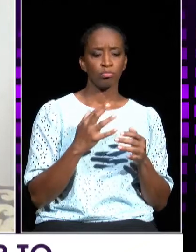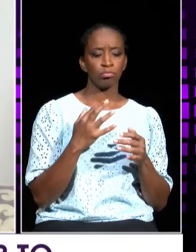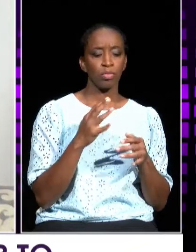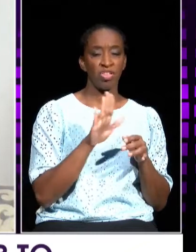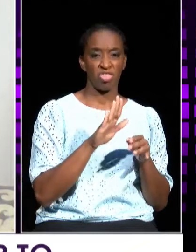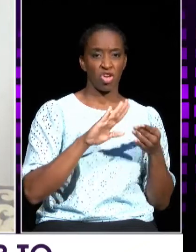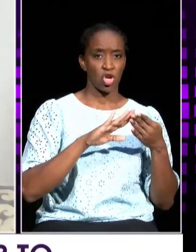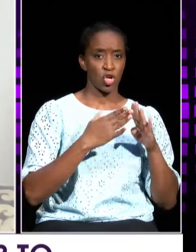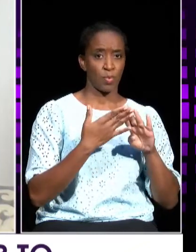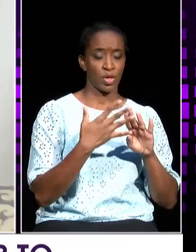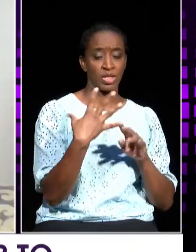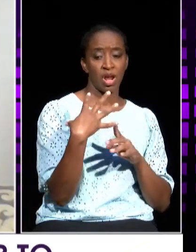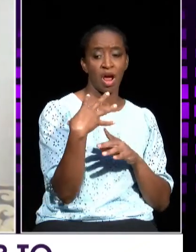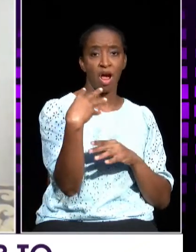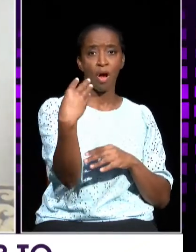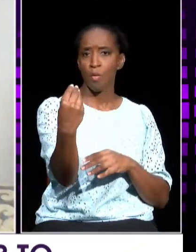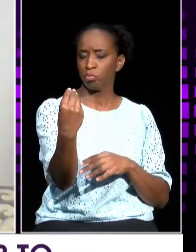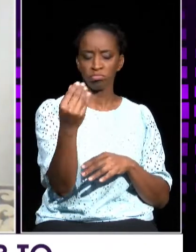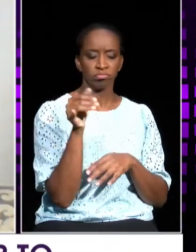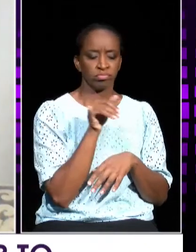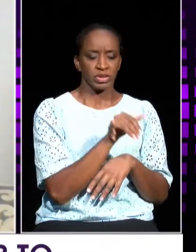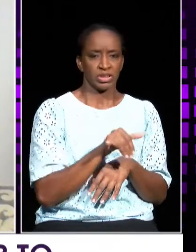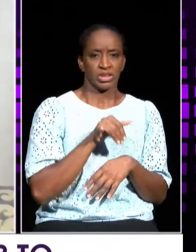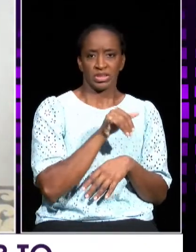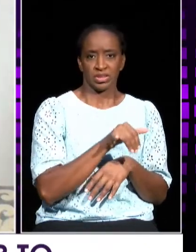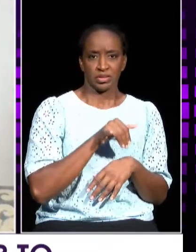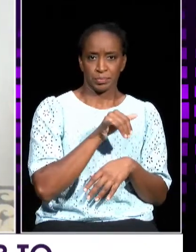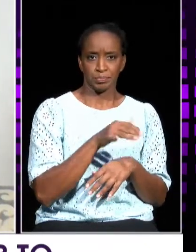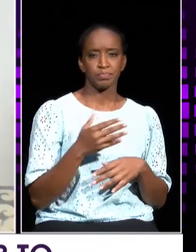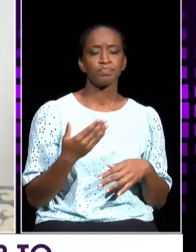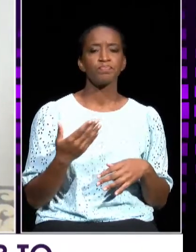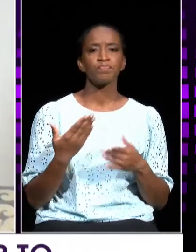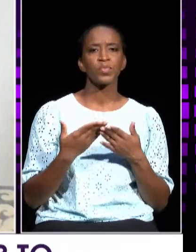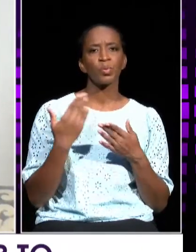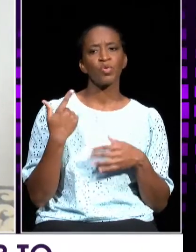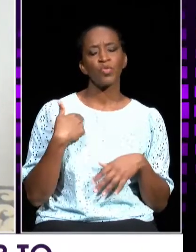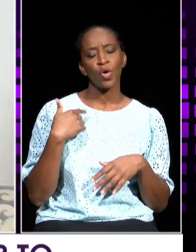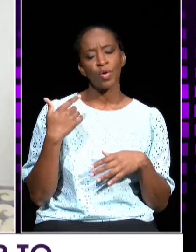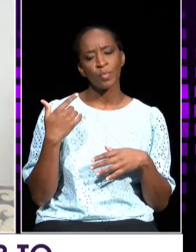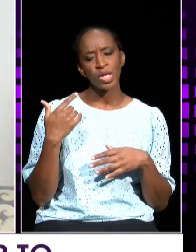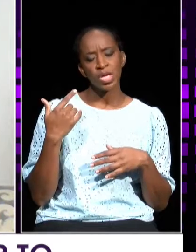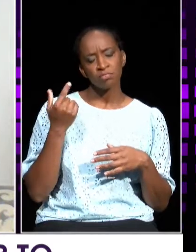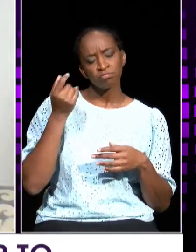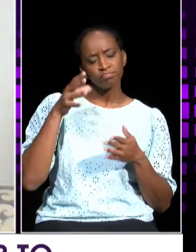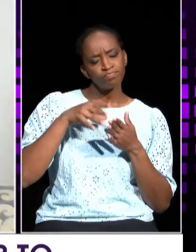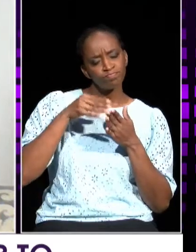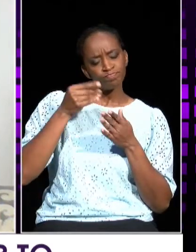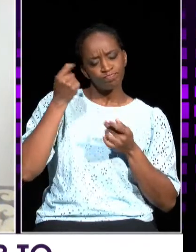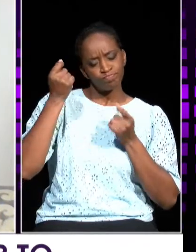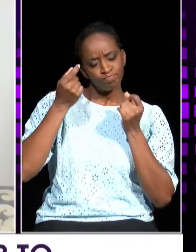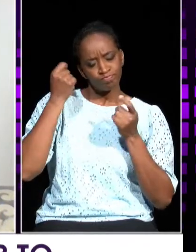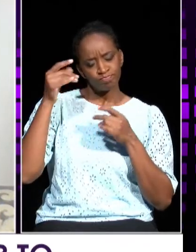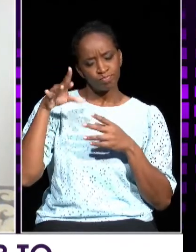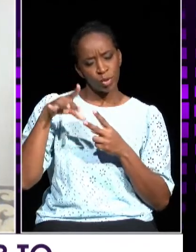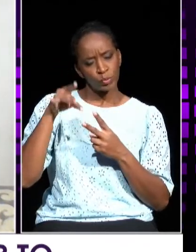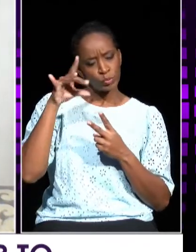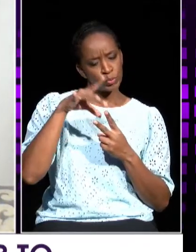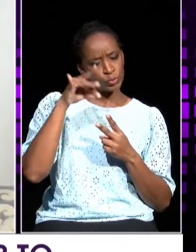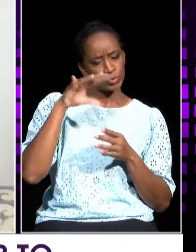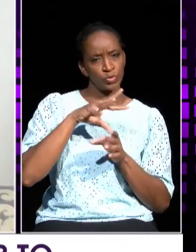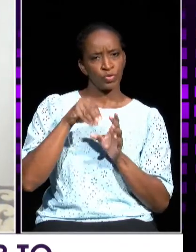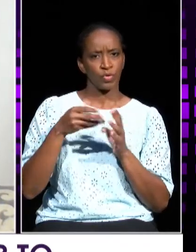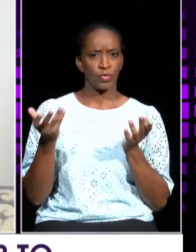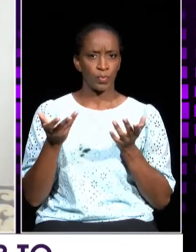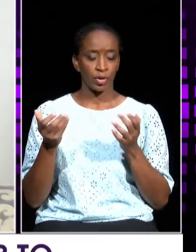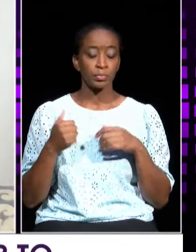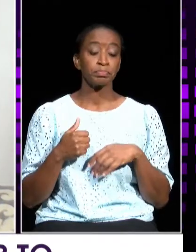about making choices and about even violence is the community or the environment